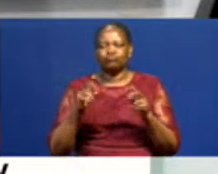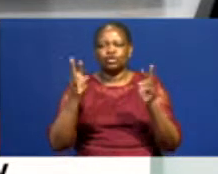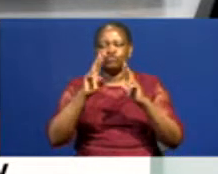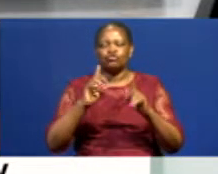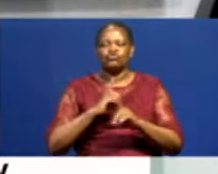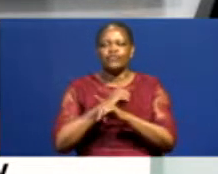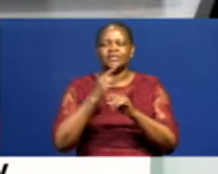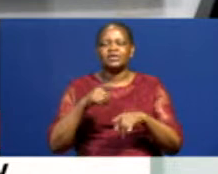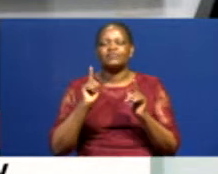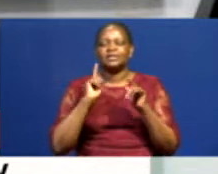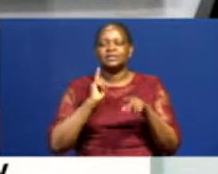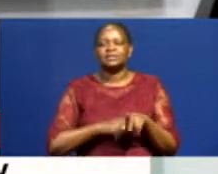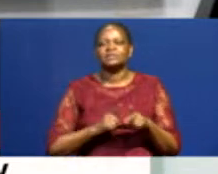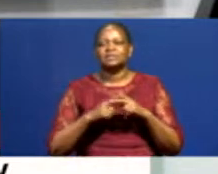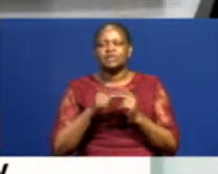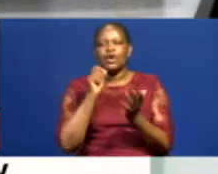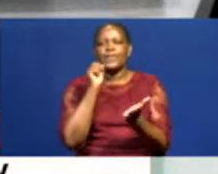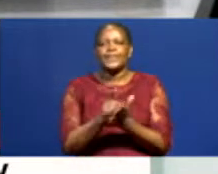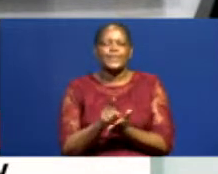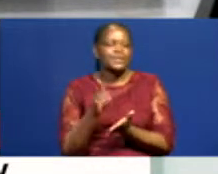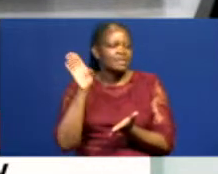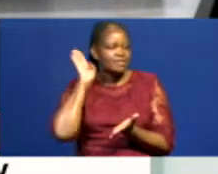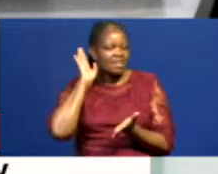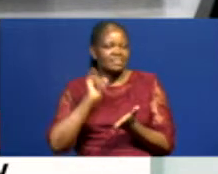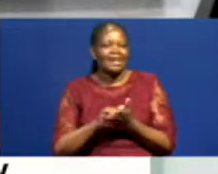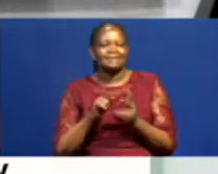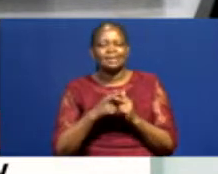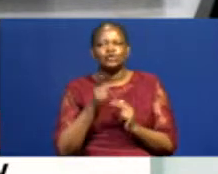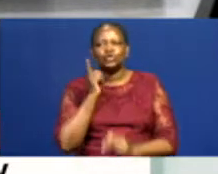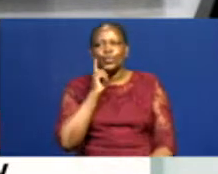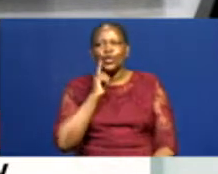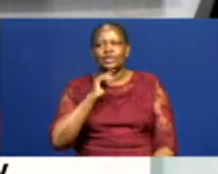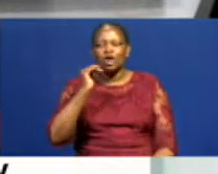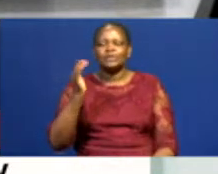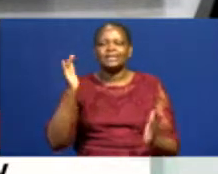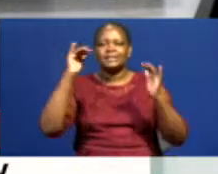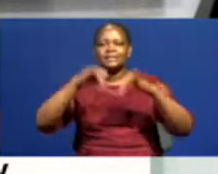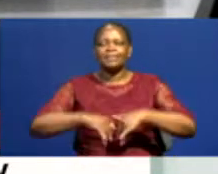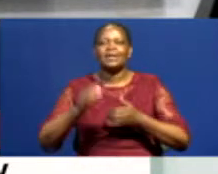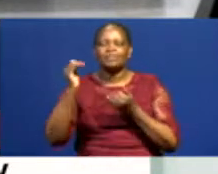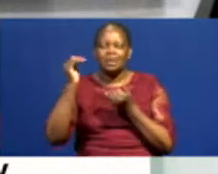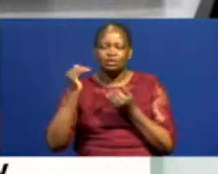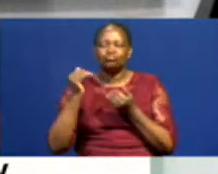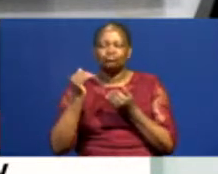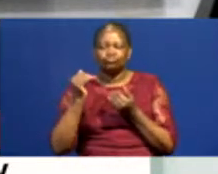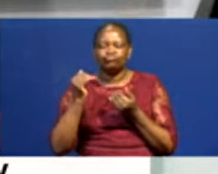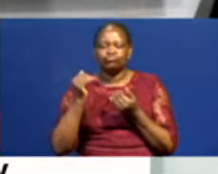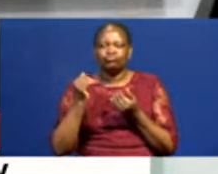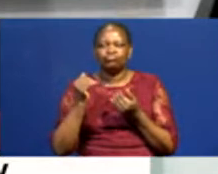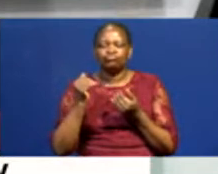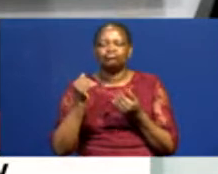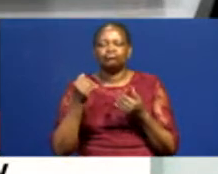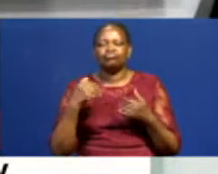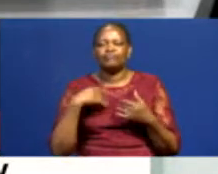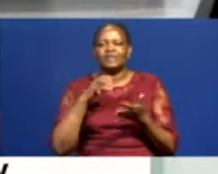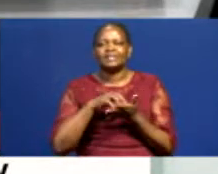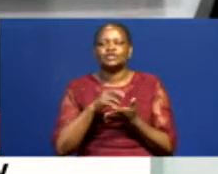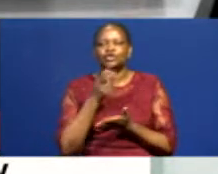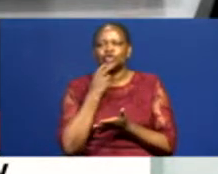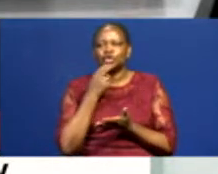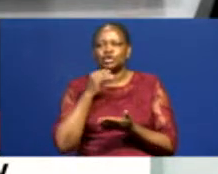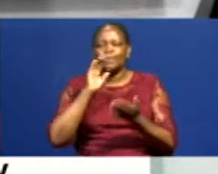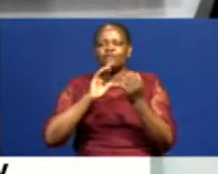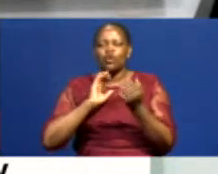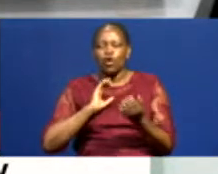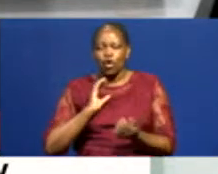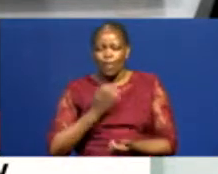the start of the impeachment hearings that kicks off tomorrow. The County Assembly is expected to make its case Tuesday before a